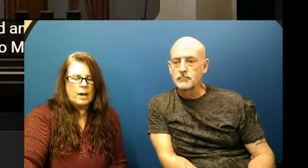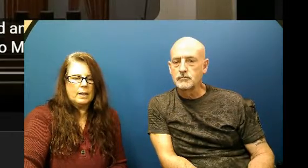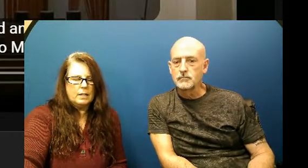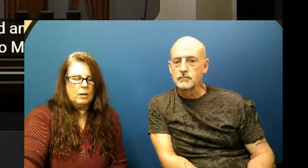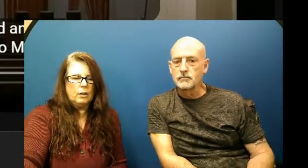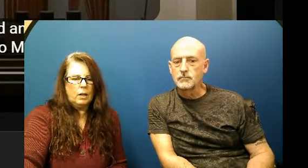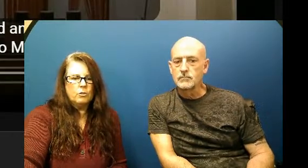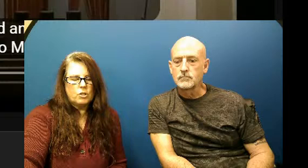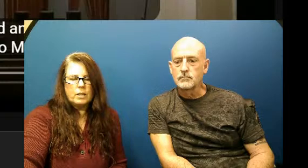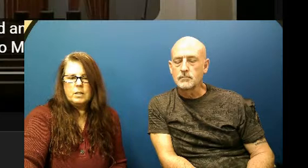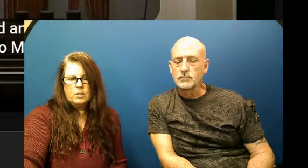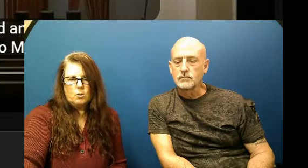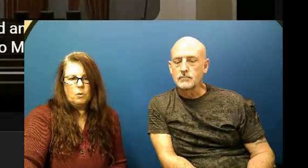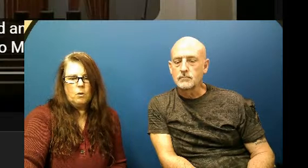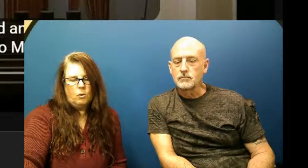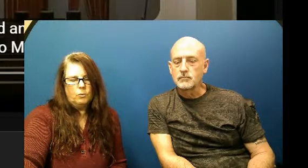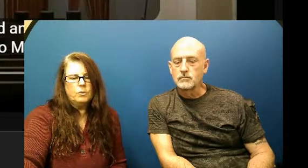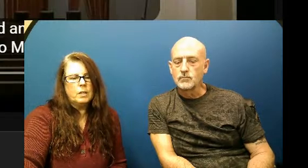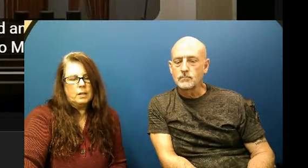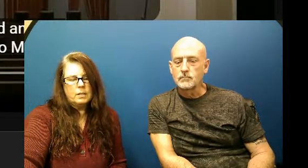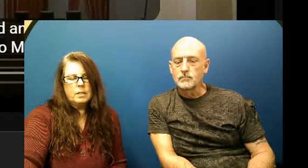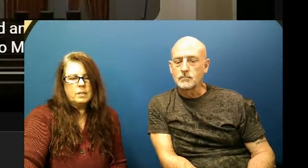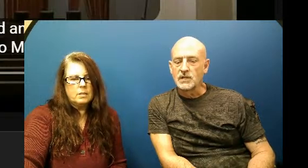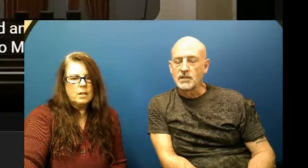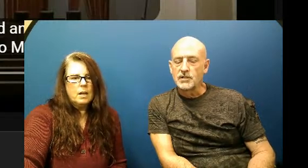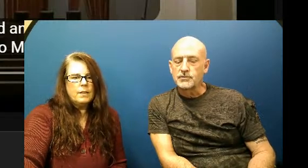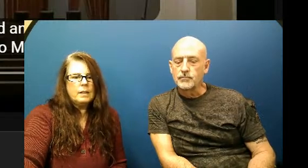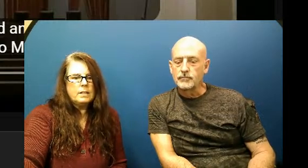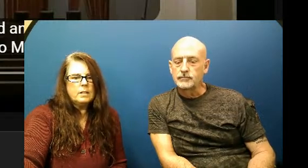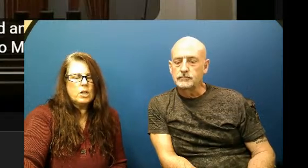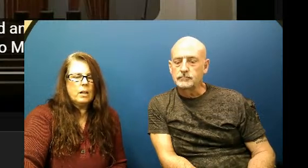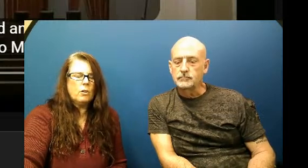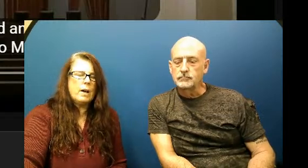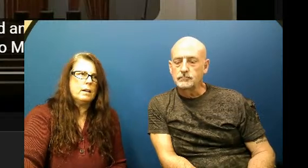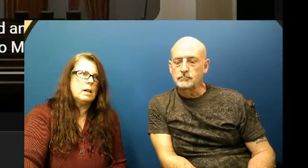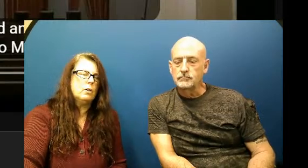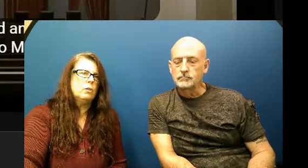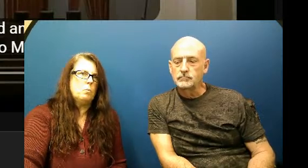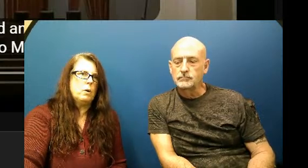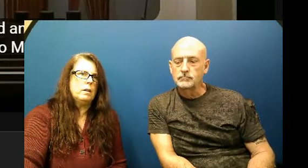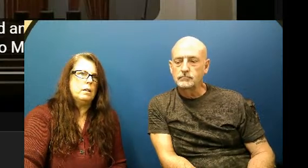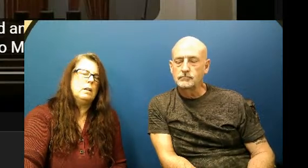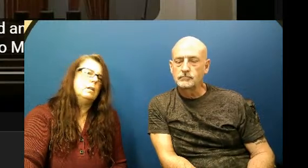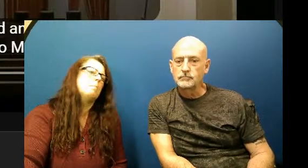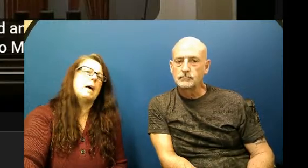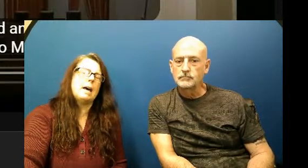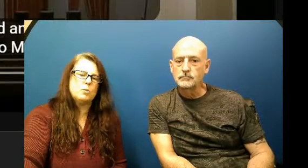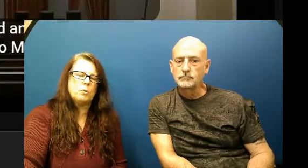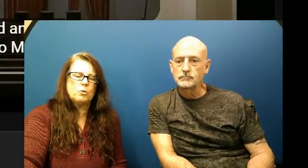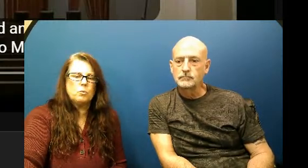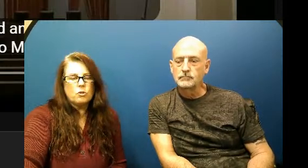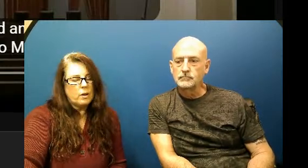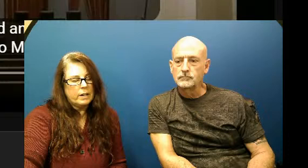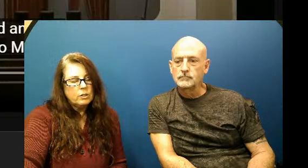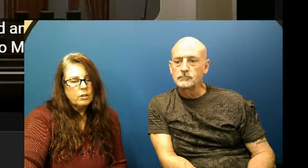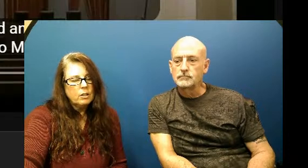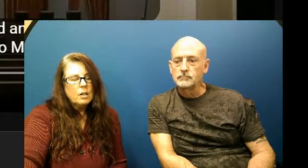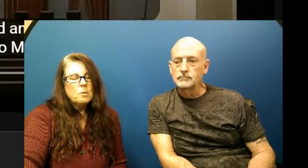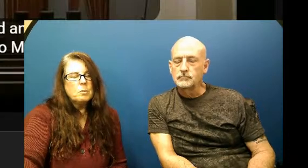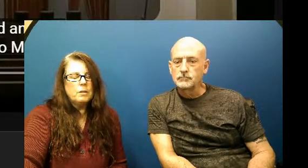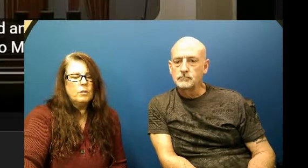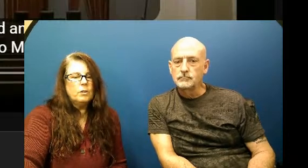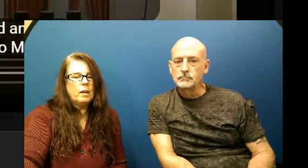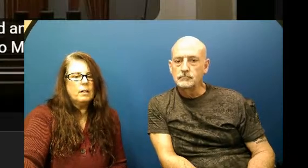start cracking down on other Chinese owned entities. They did crack down on one in the past, which was